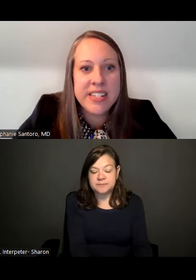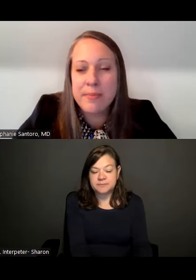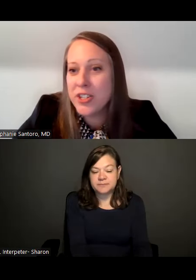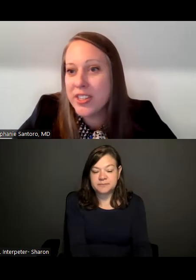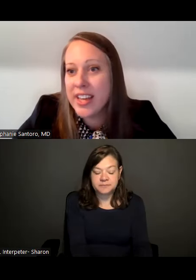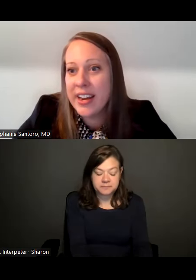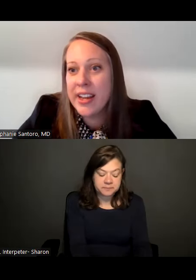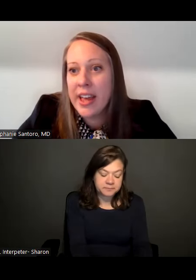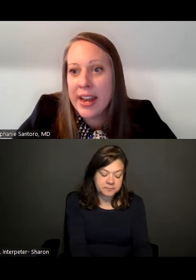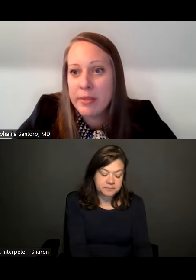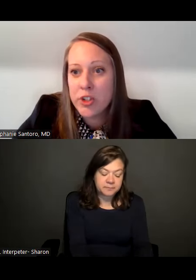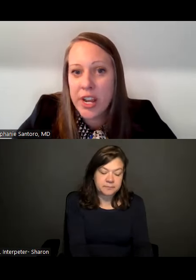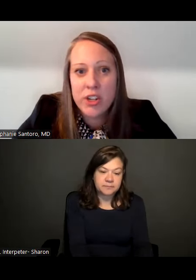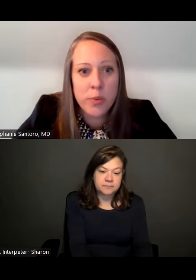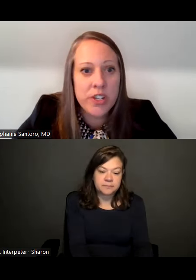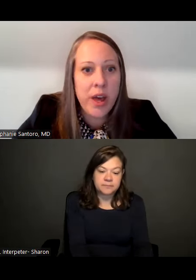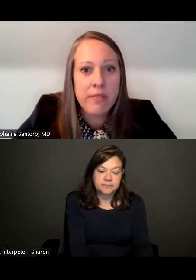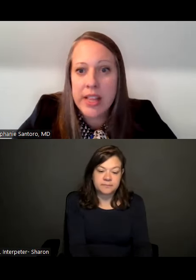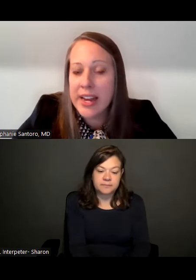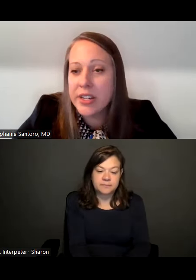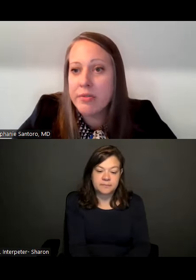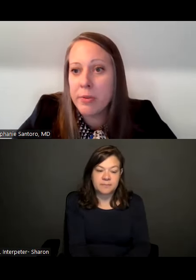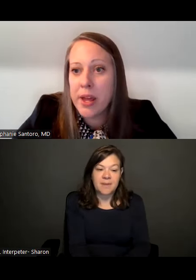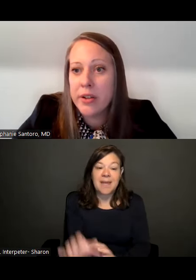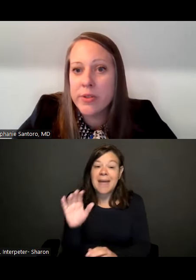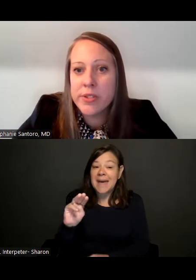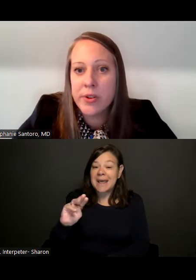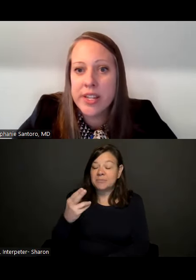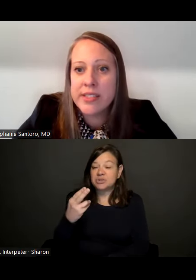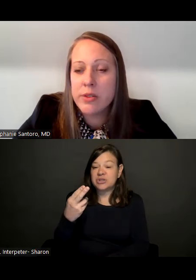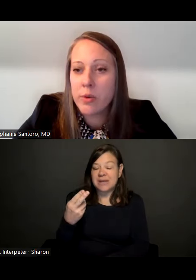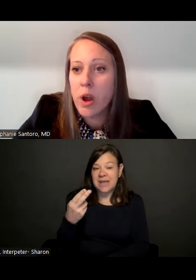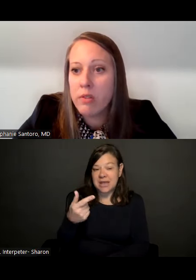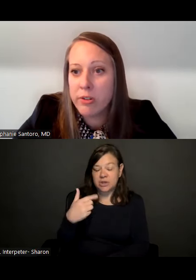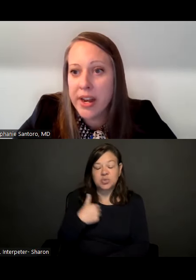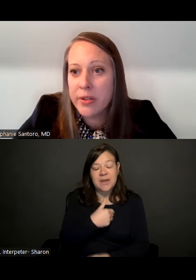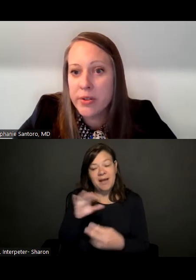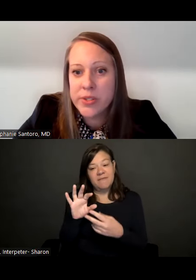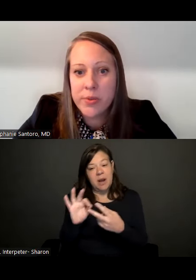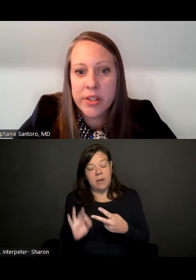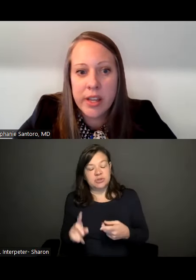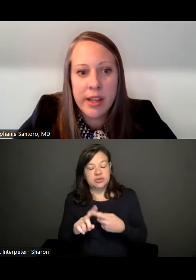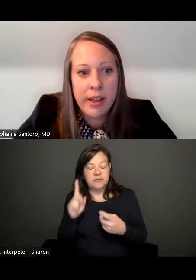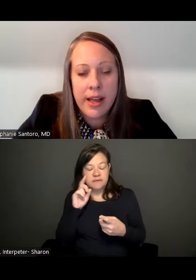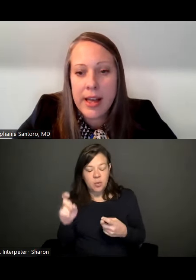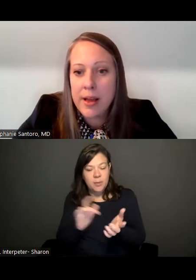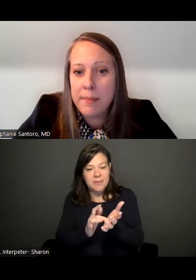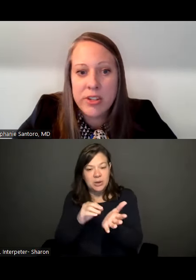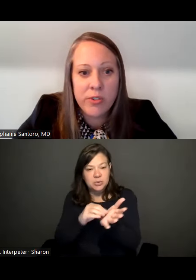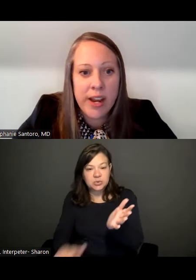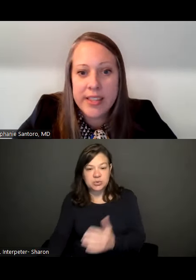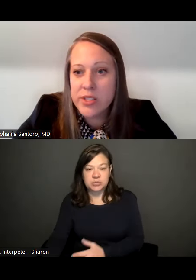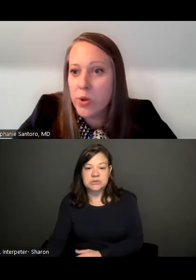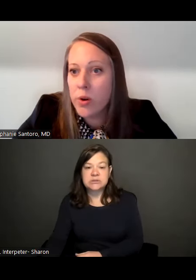I wanted to mention that at MGH, we do have an elective for medical students through Harvard Medical School.